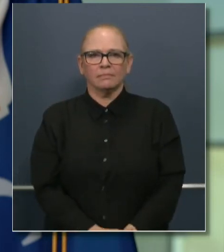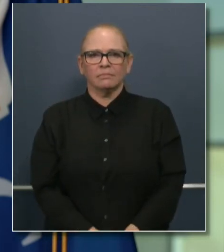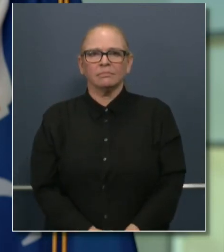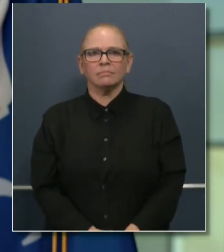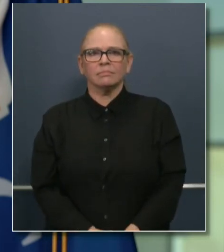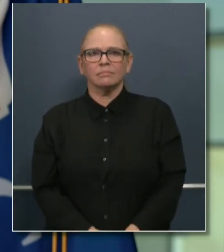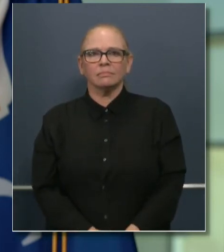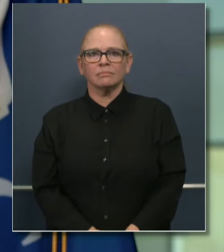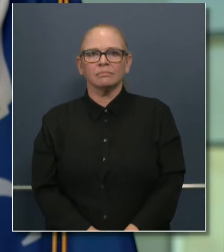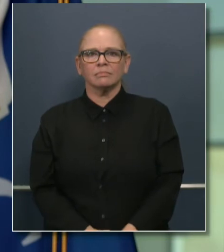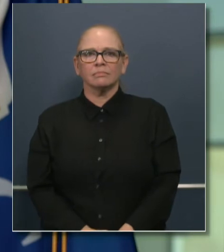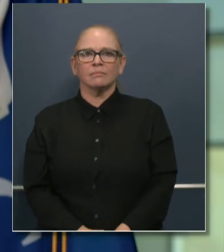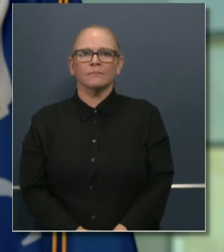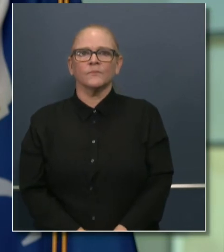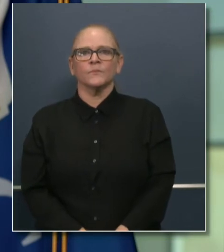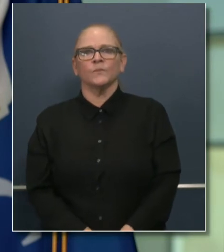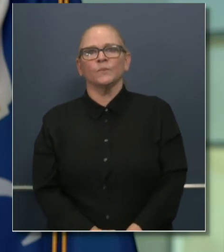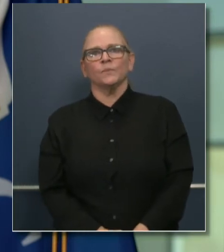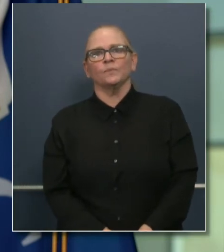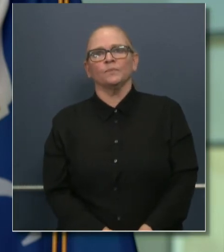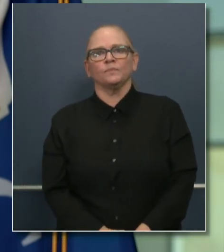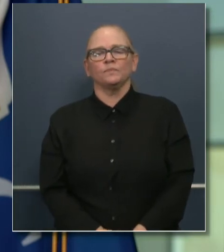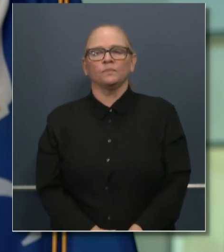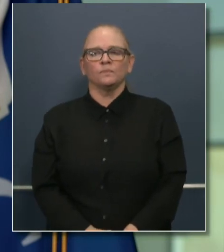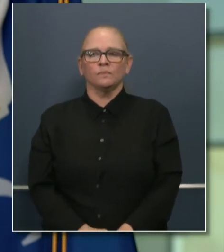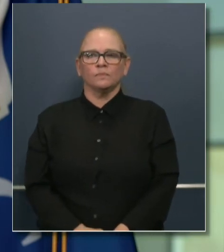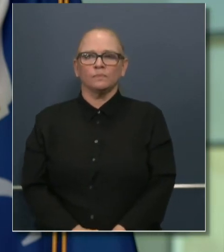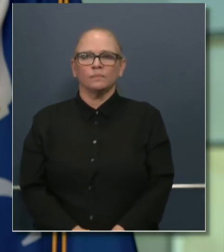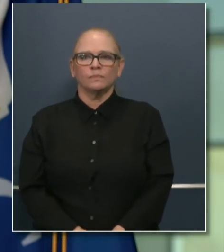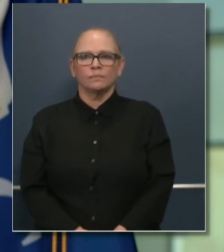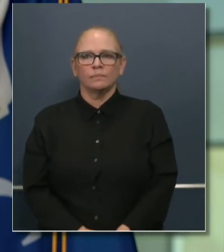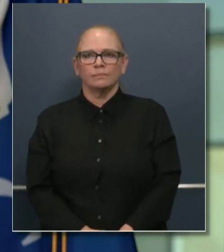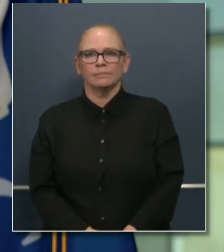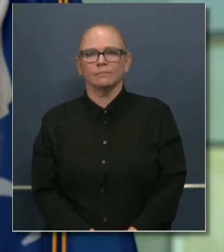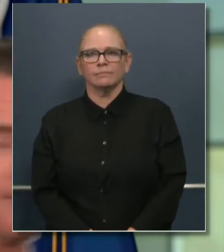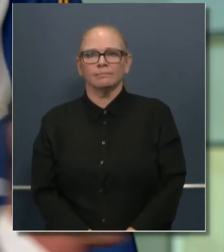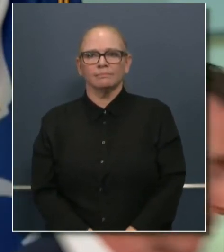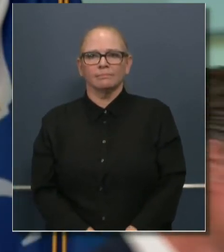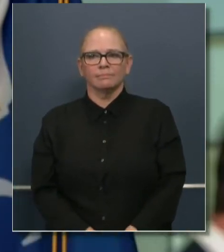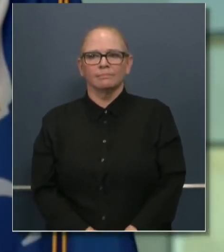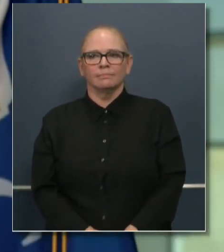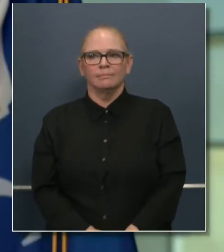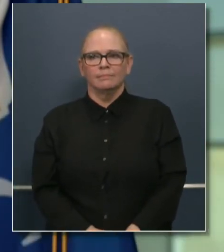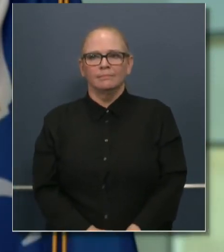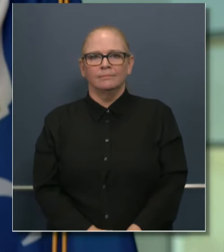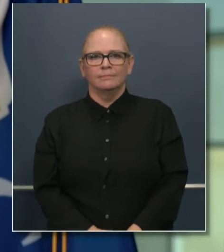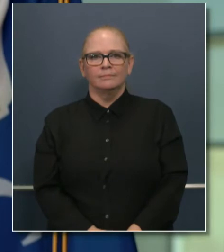or indeed are a carrier, even asymptomatic carrier of COVID-19. Dr. Galley?